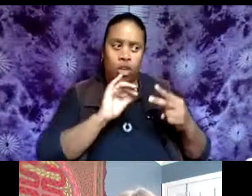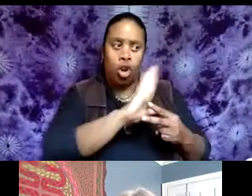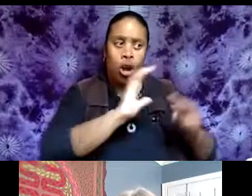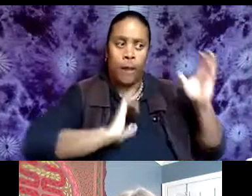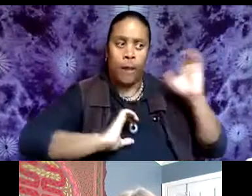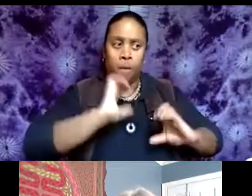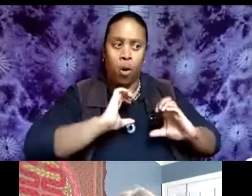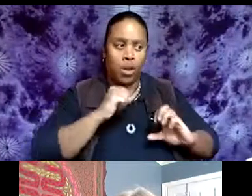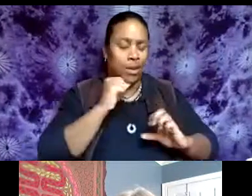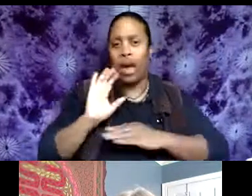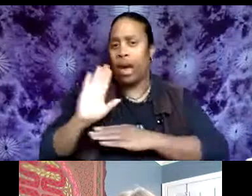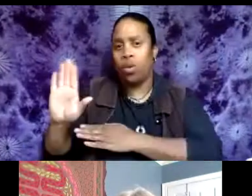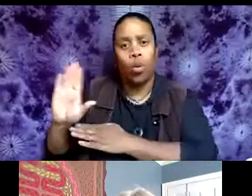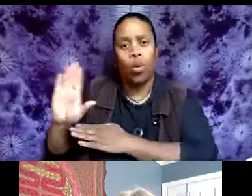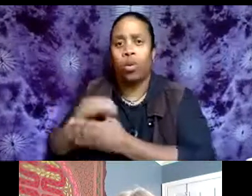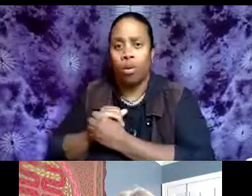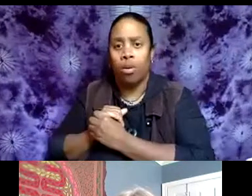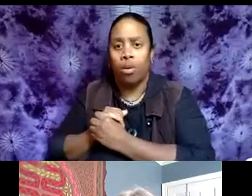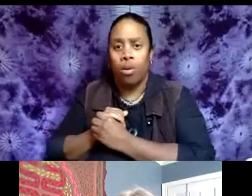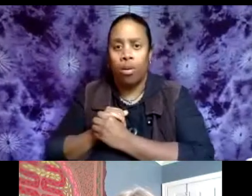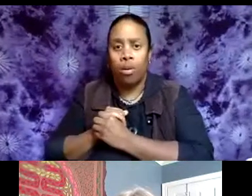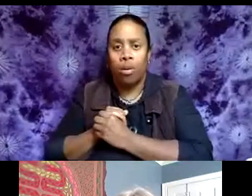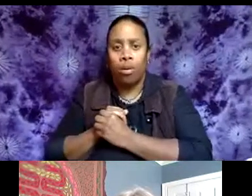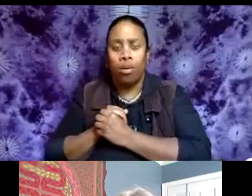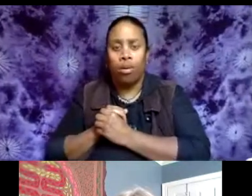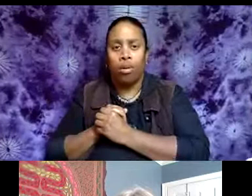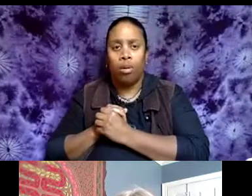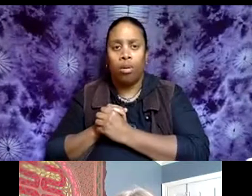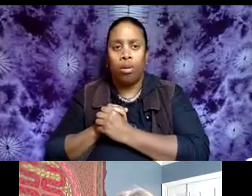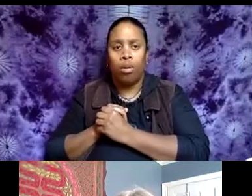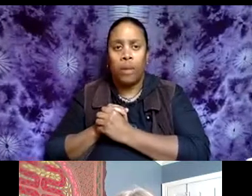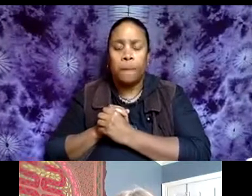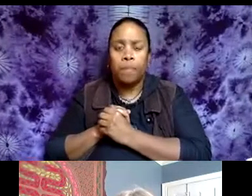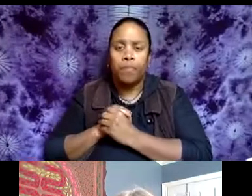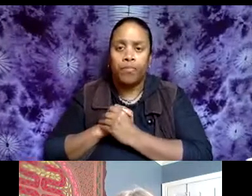and not yours. Right. She is the parent after all.